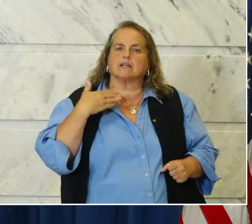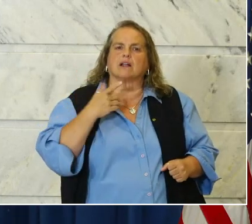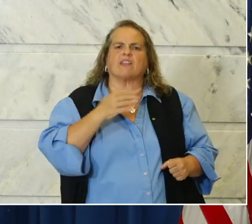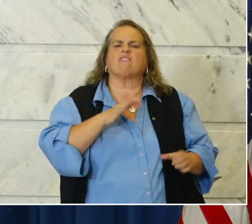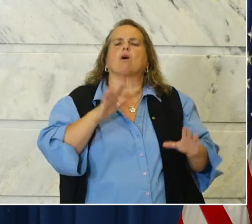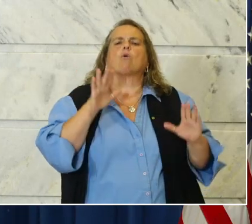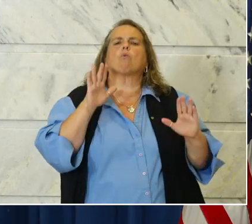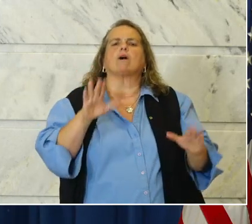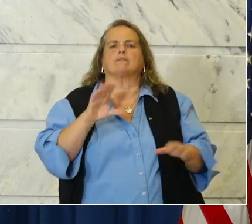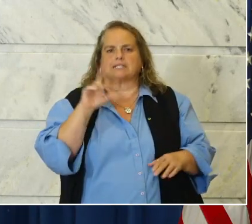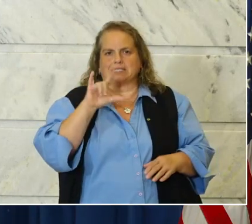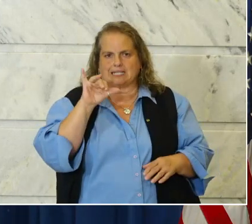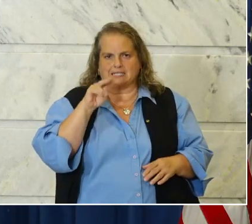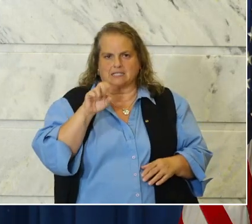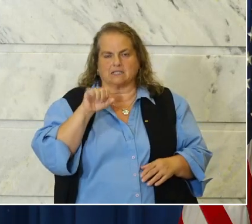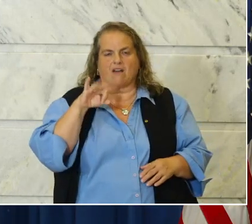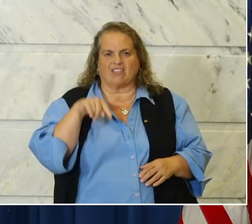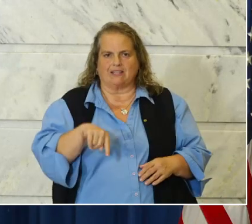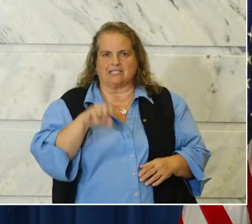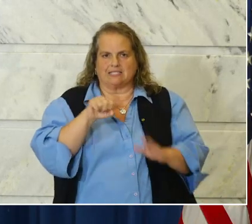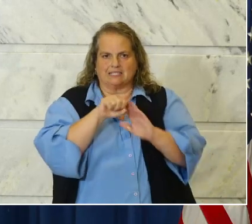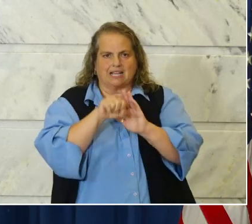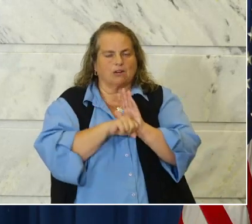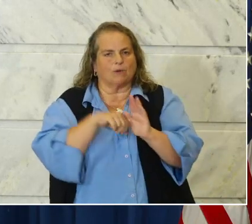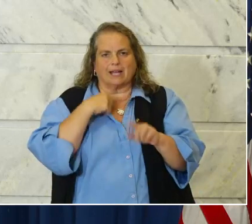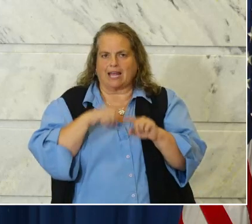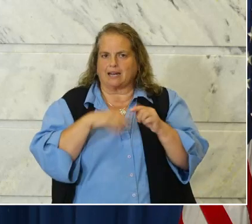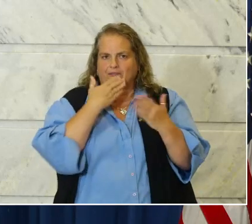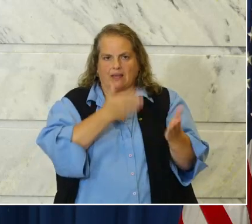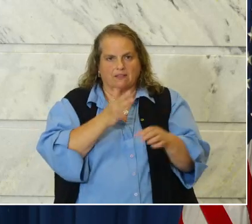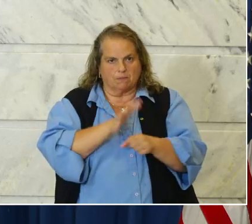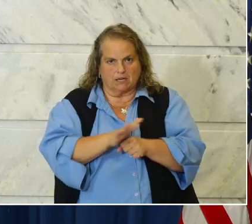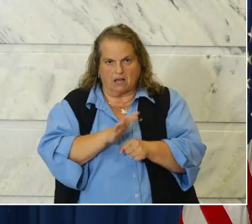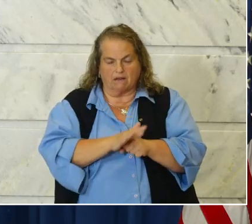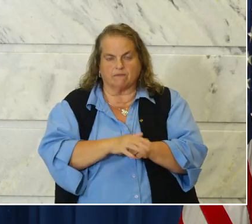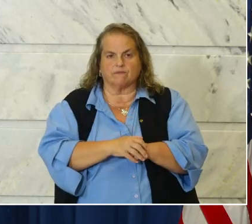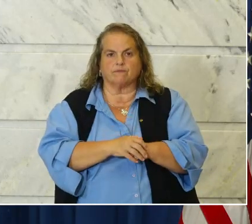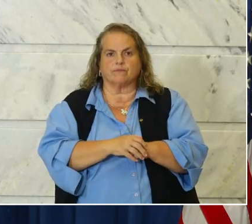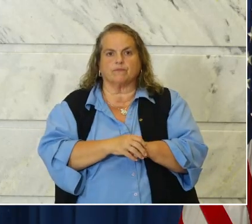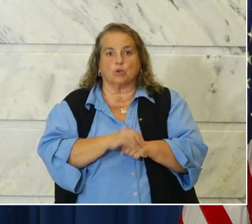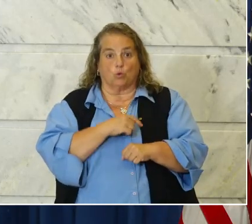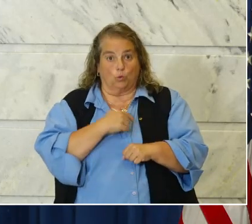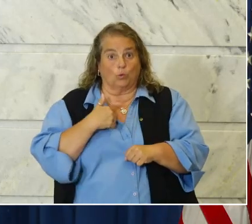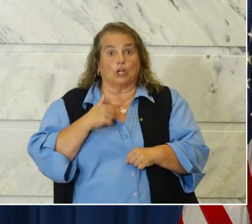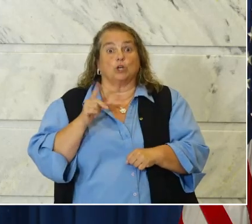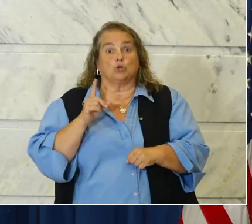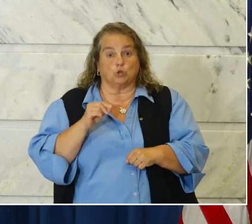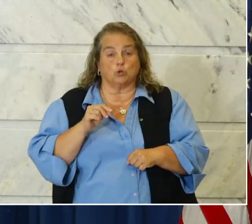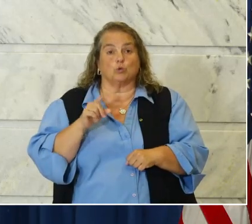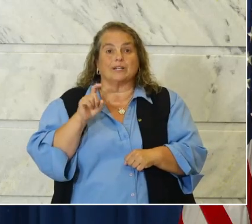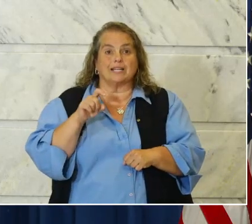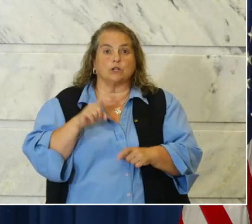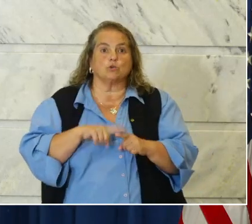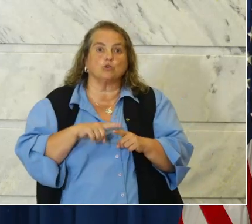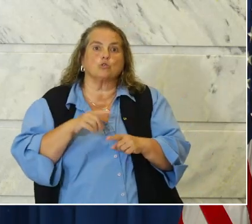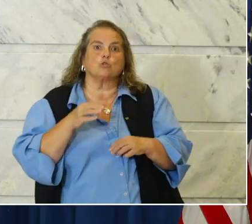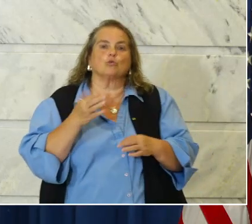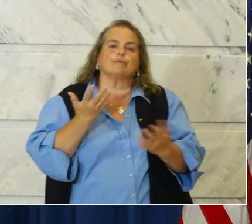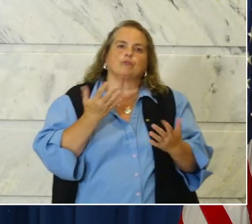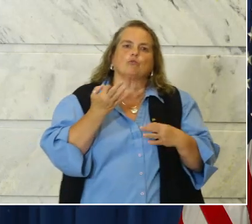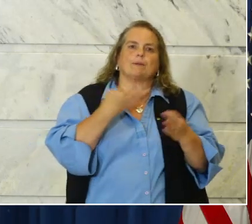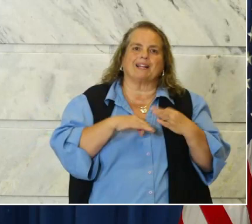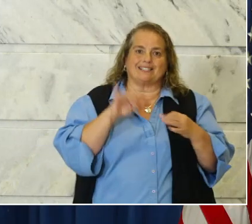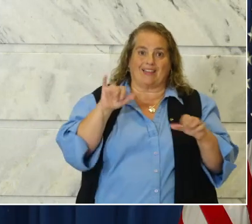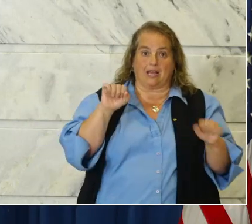incredible citizen of this state, and I can't thank them enough. We do need to replace that capacity